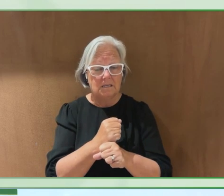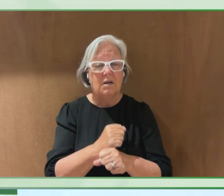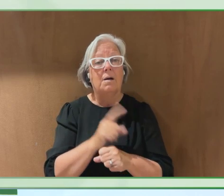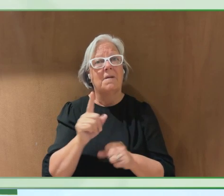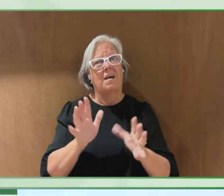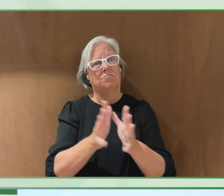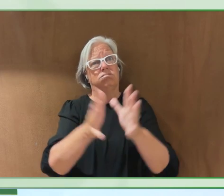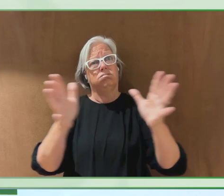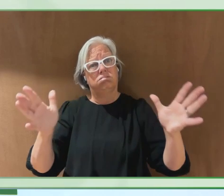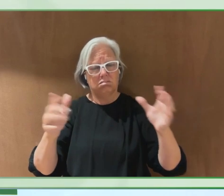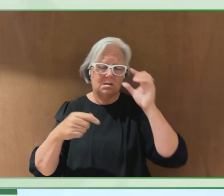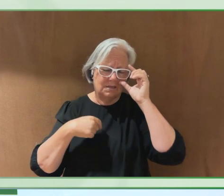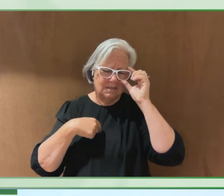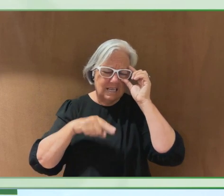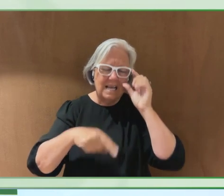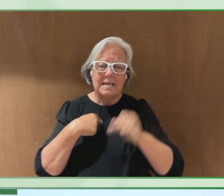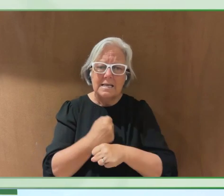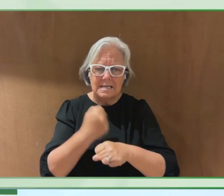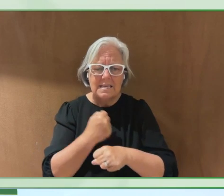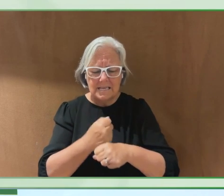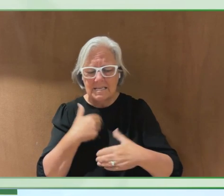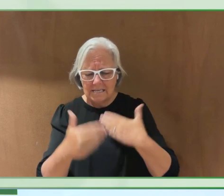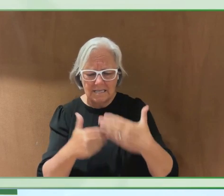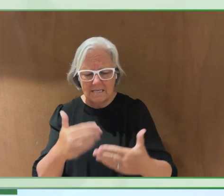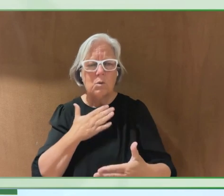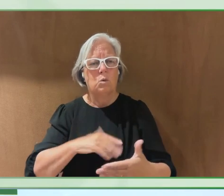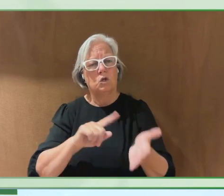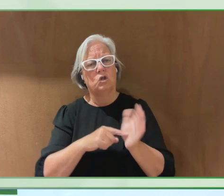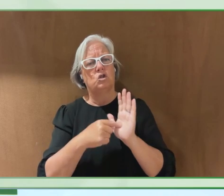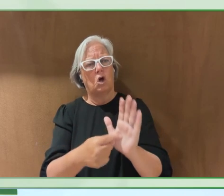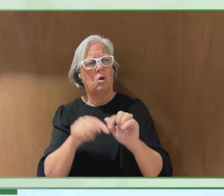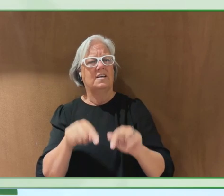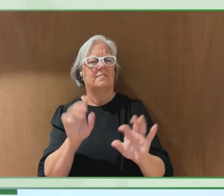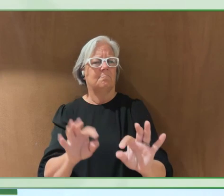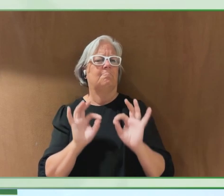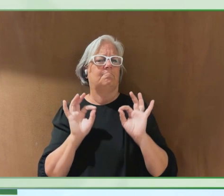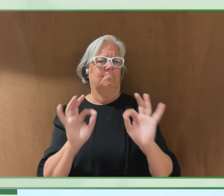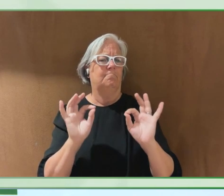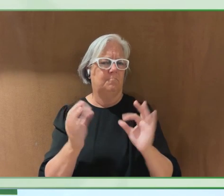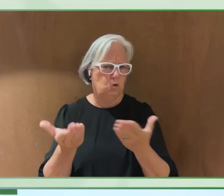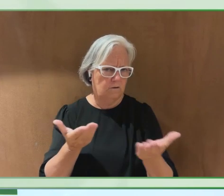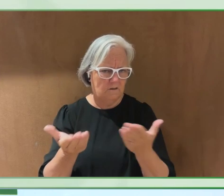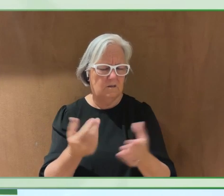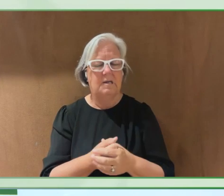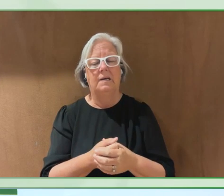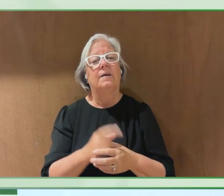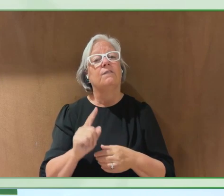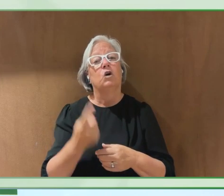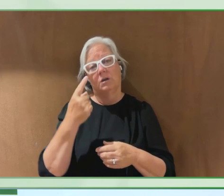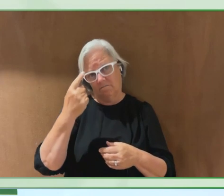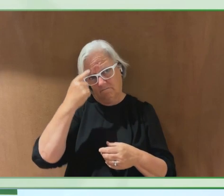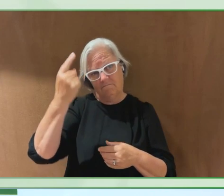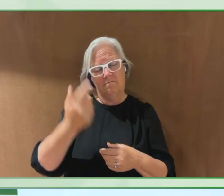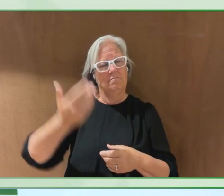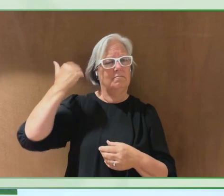to create models of excellence. The Center of Excellence for Financial Inclusion started as a concept in 2013 when we approached